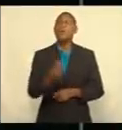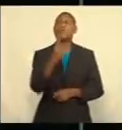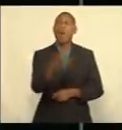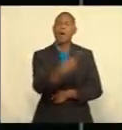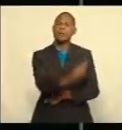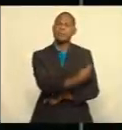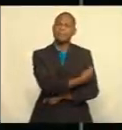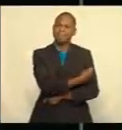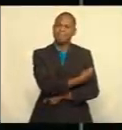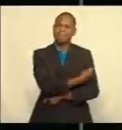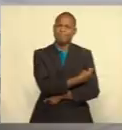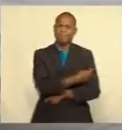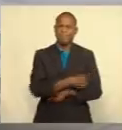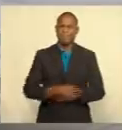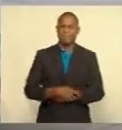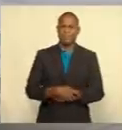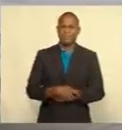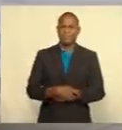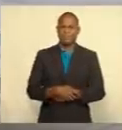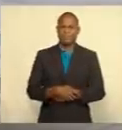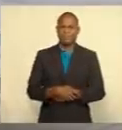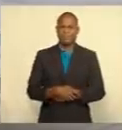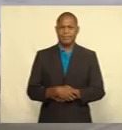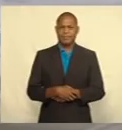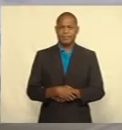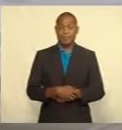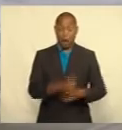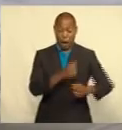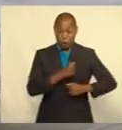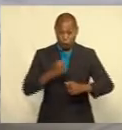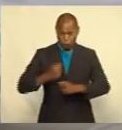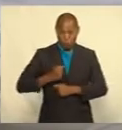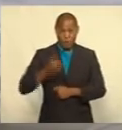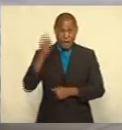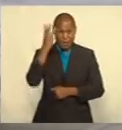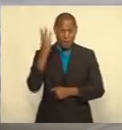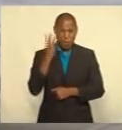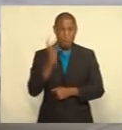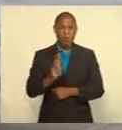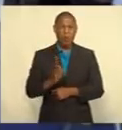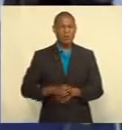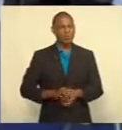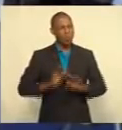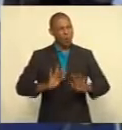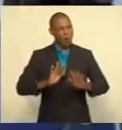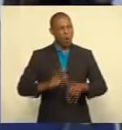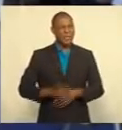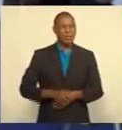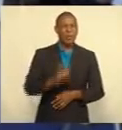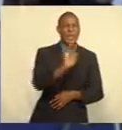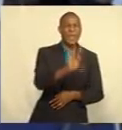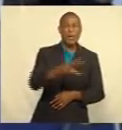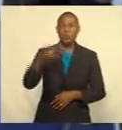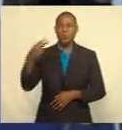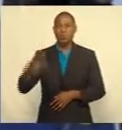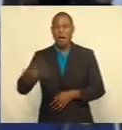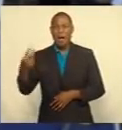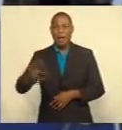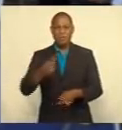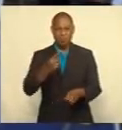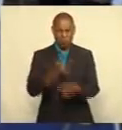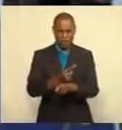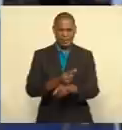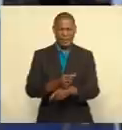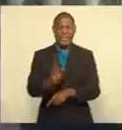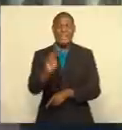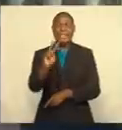Corey Tandulala reports. The soldier and the woman were waiting for the 10 to 12-week period to receive their second jab when they contracted